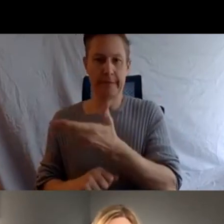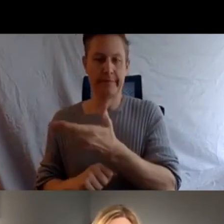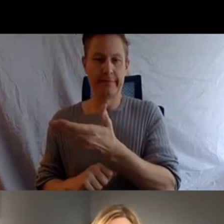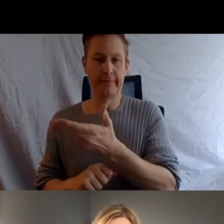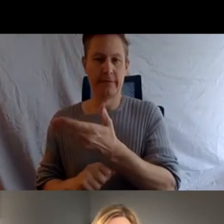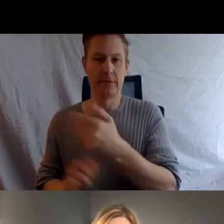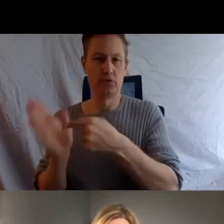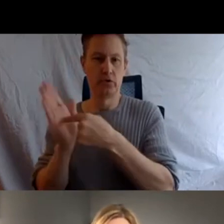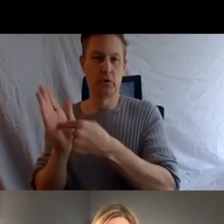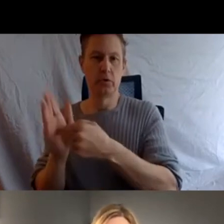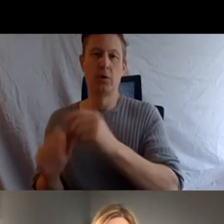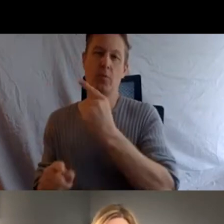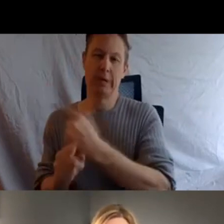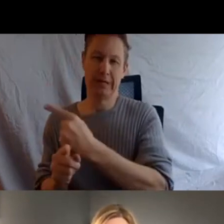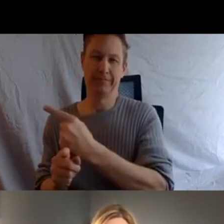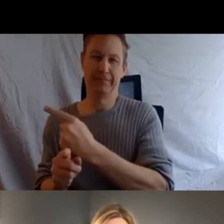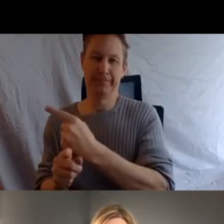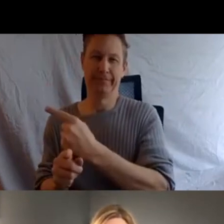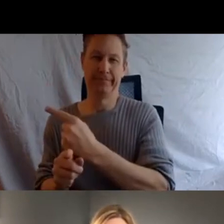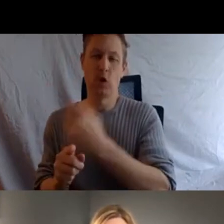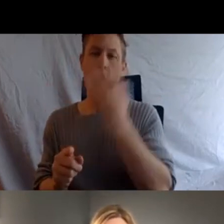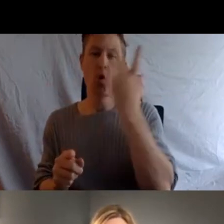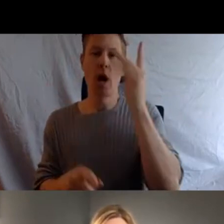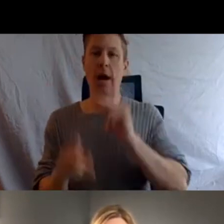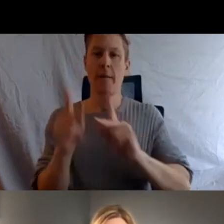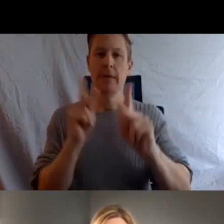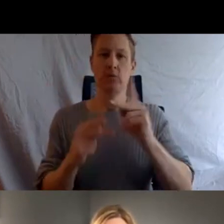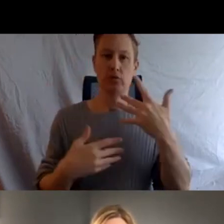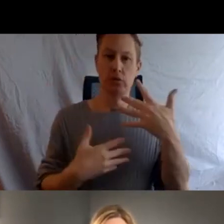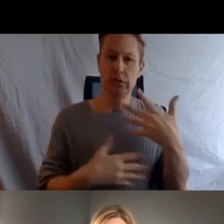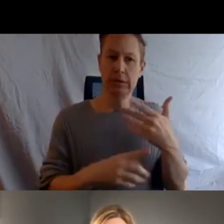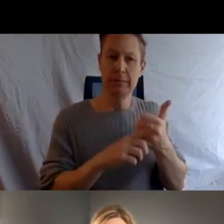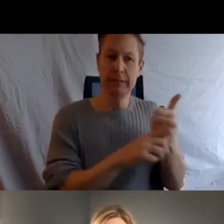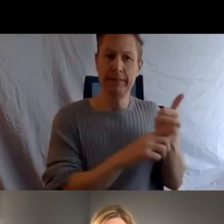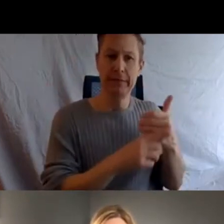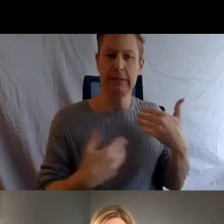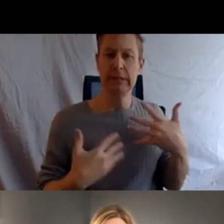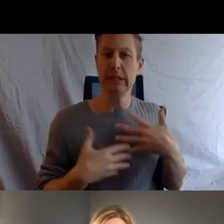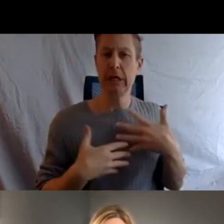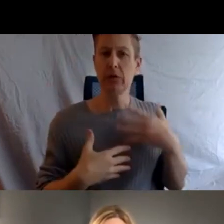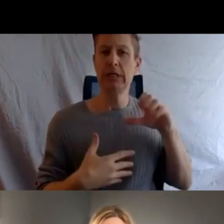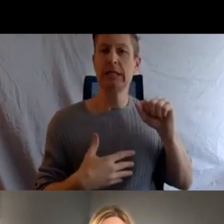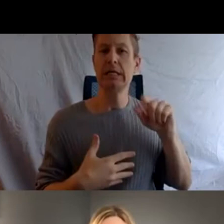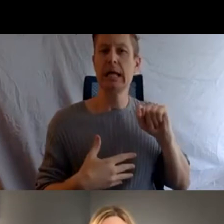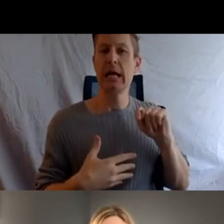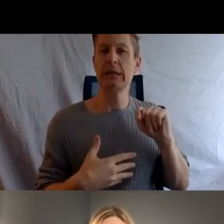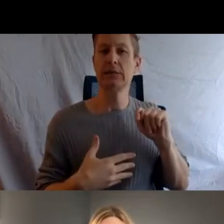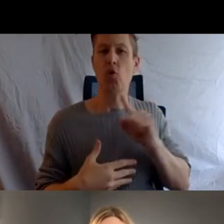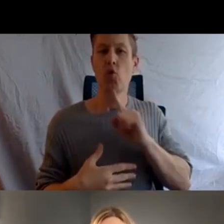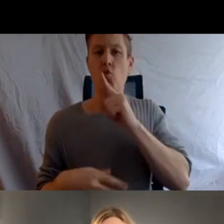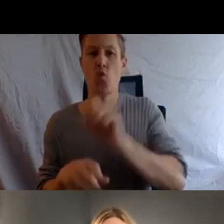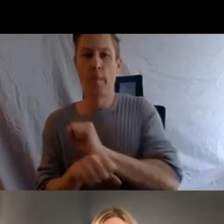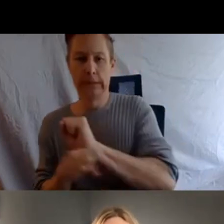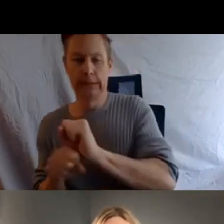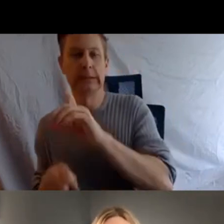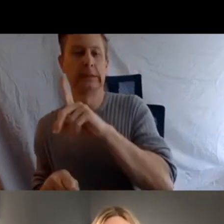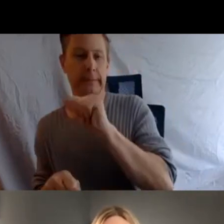correctly. And I think that's because a lot of people are scared to cast people who are actually